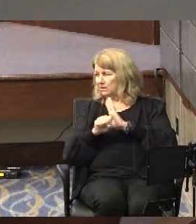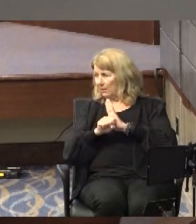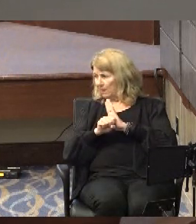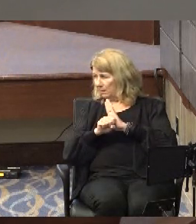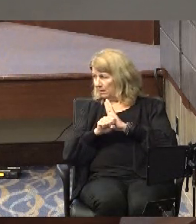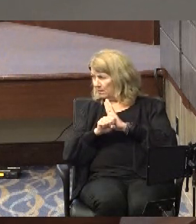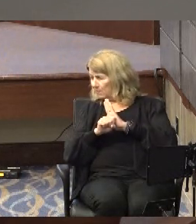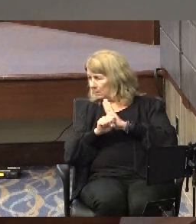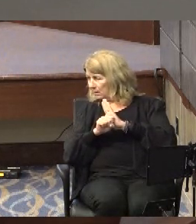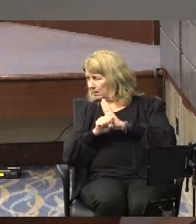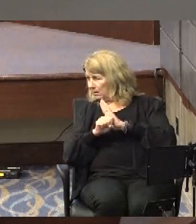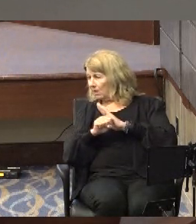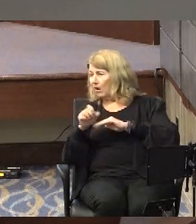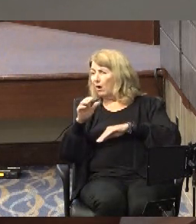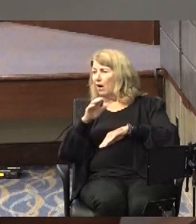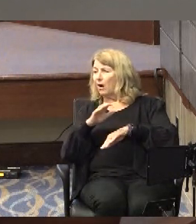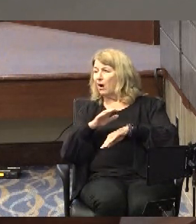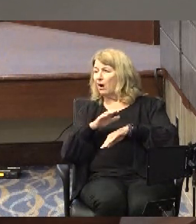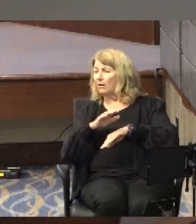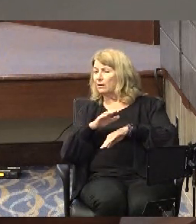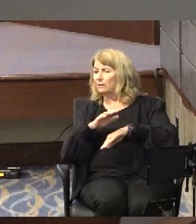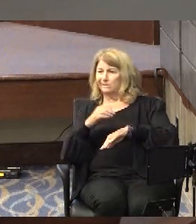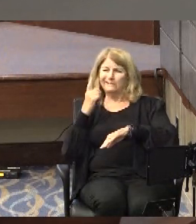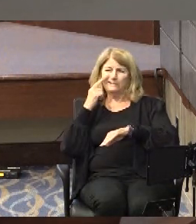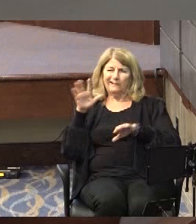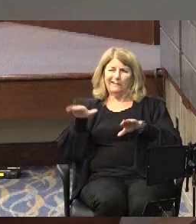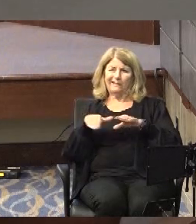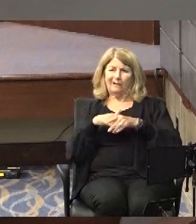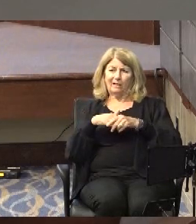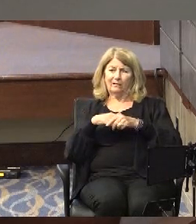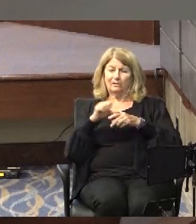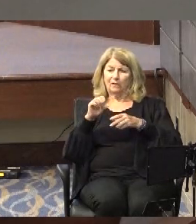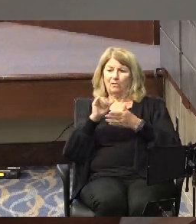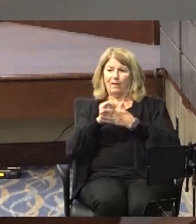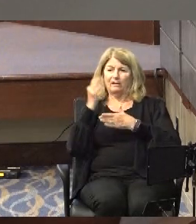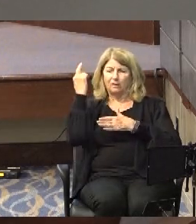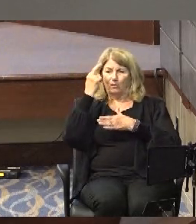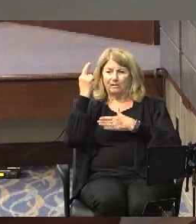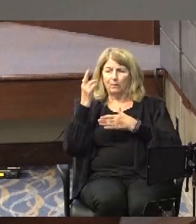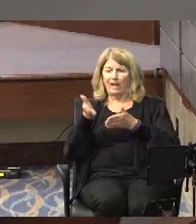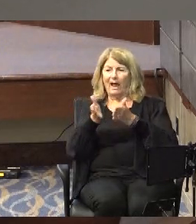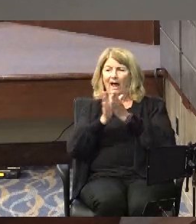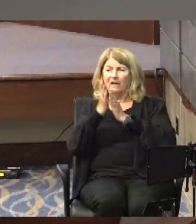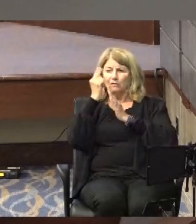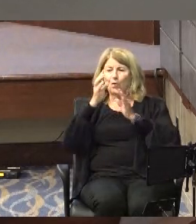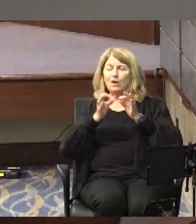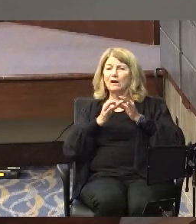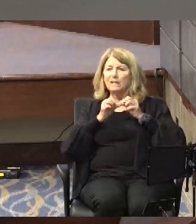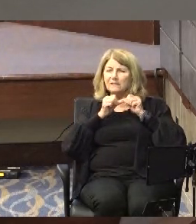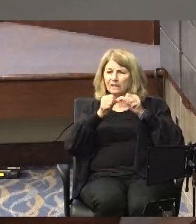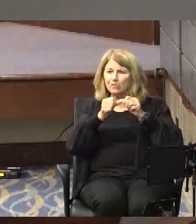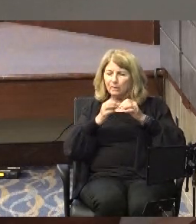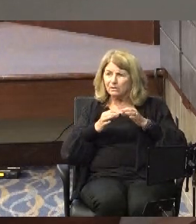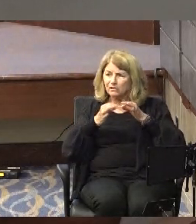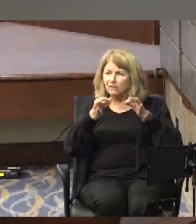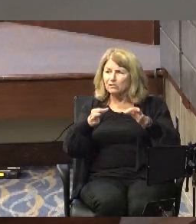out of state, she's on the honeymoon. So that's the reason why we've got the continuance, so we have a fair shake of deals and have